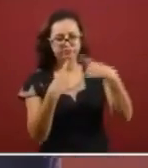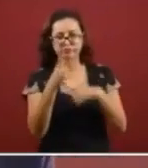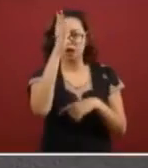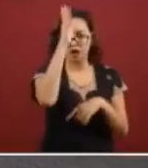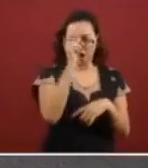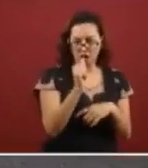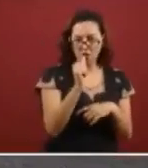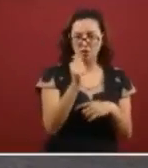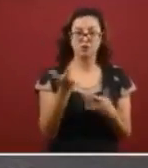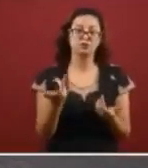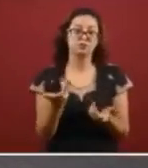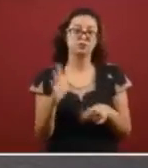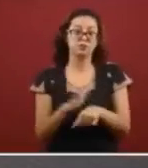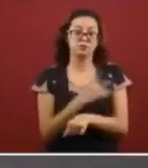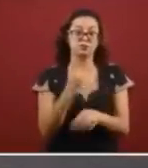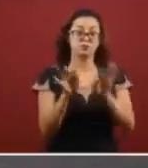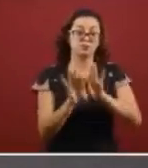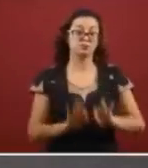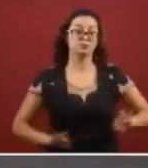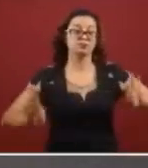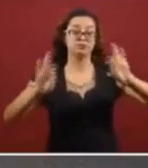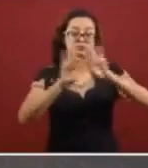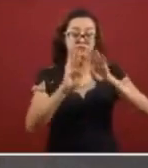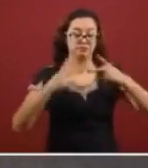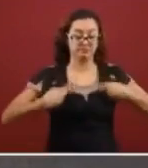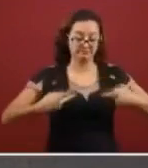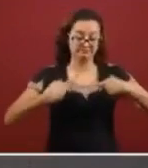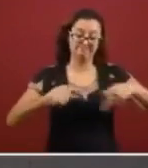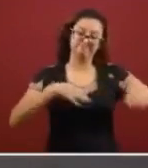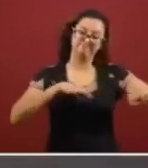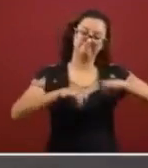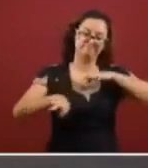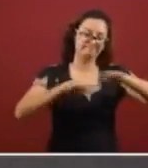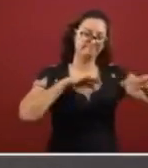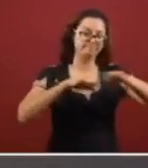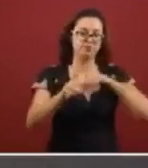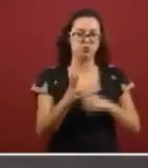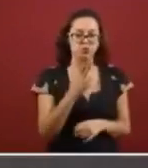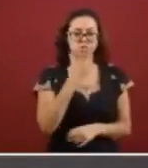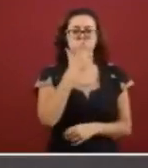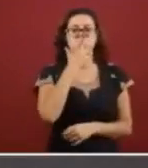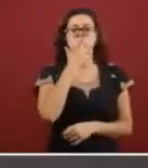because we need to be careful of our fountains of work.